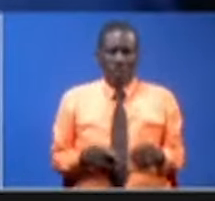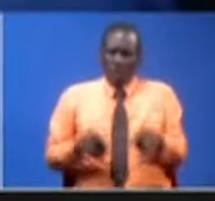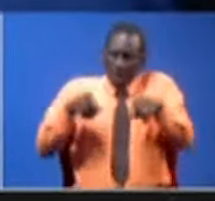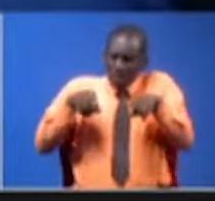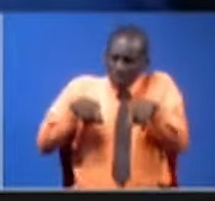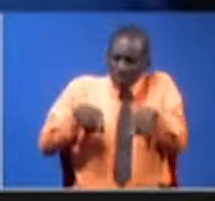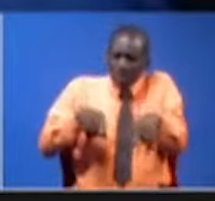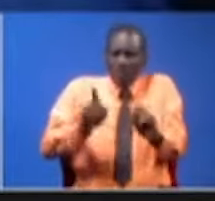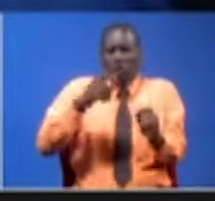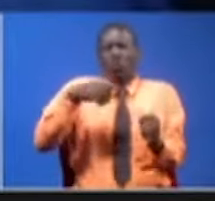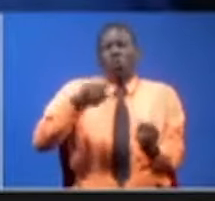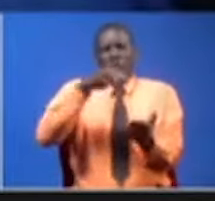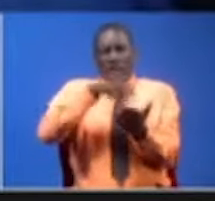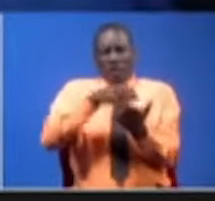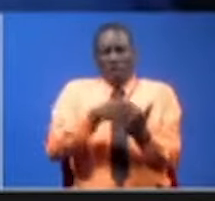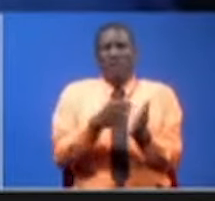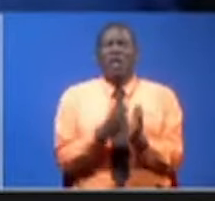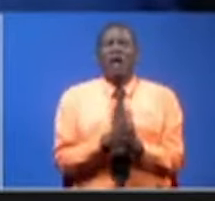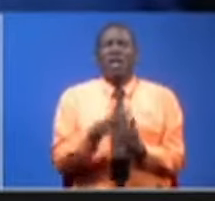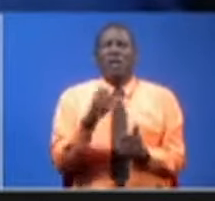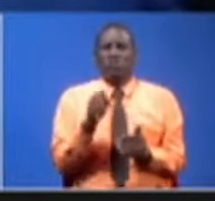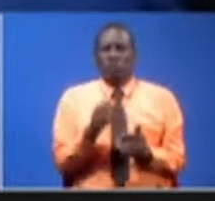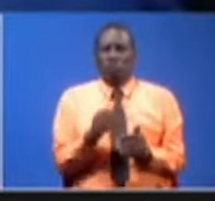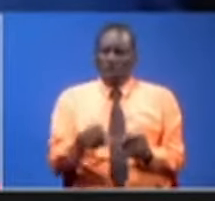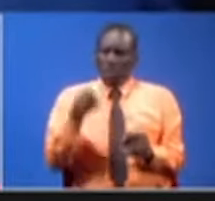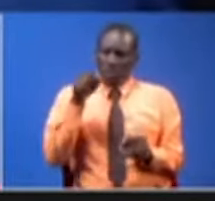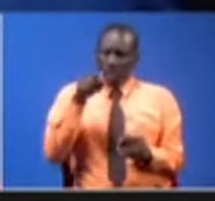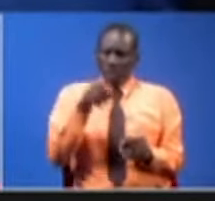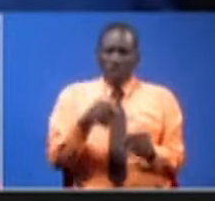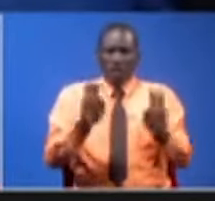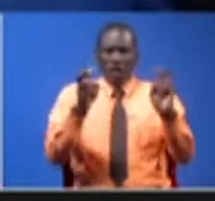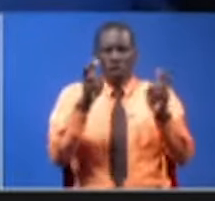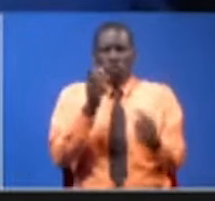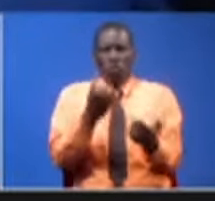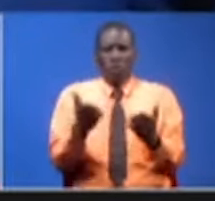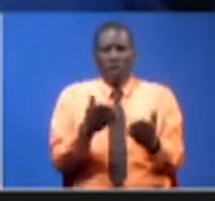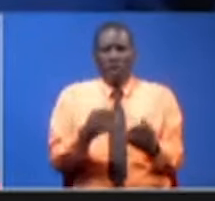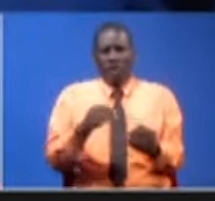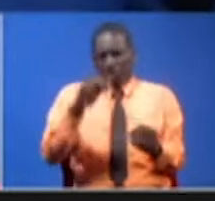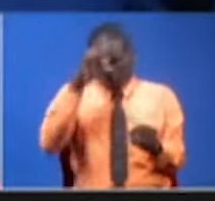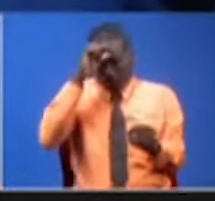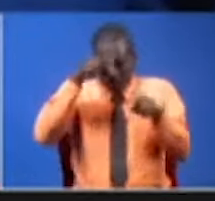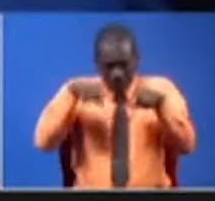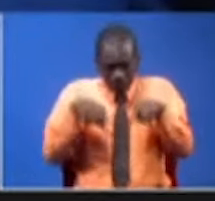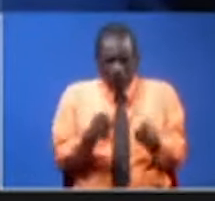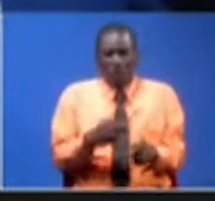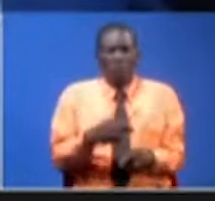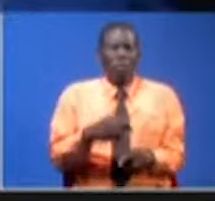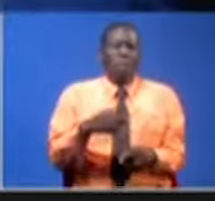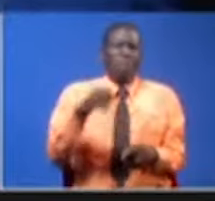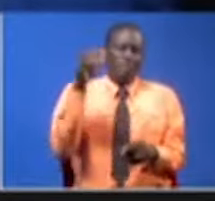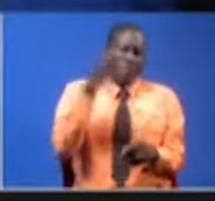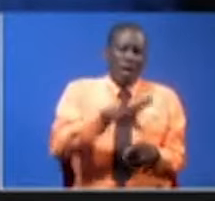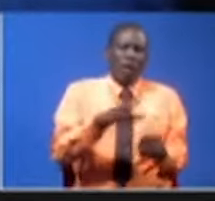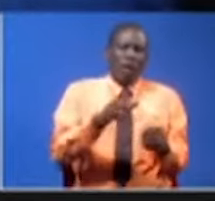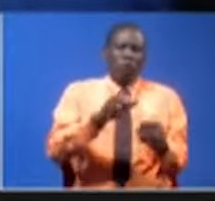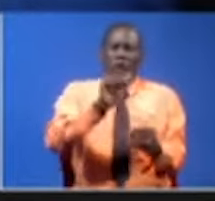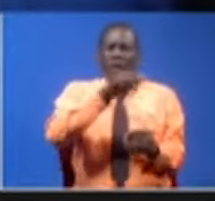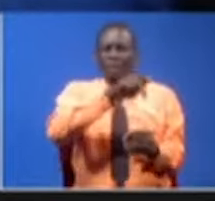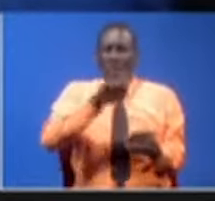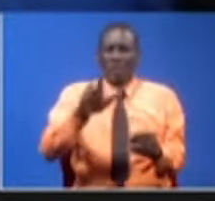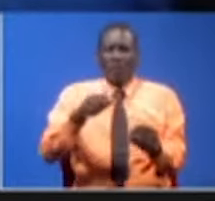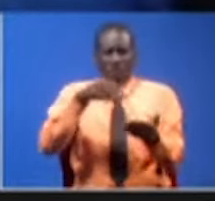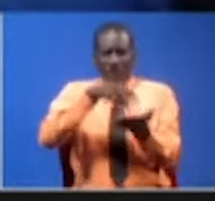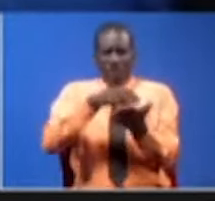won the case, and so this is a matter where the state itself has gone to appeal. And then